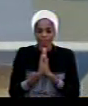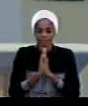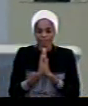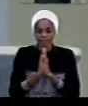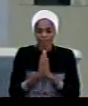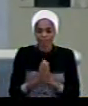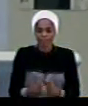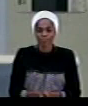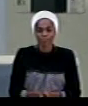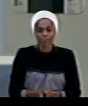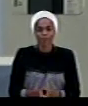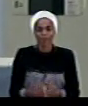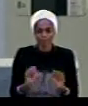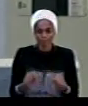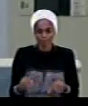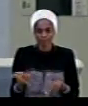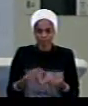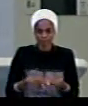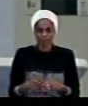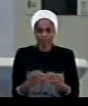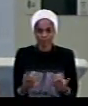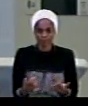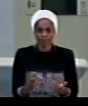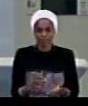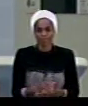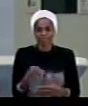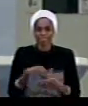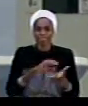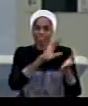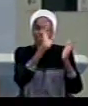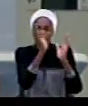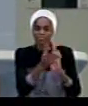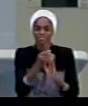You may be seated in the presence of God.